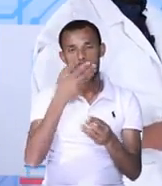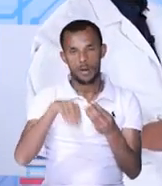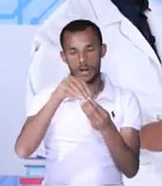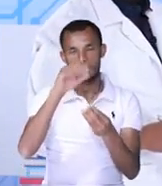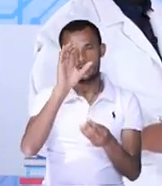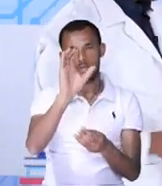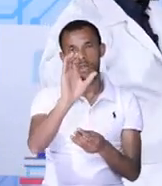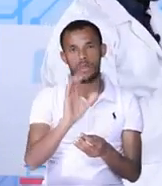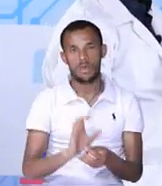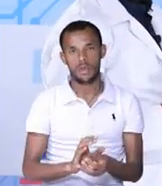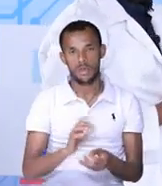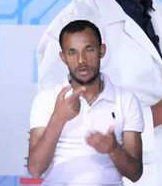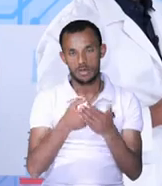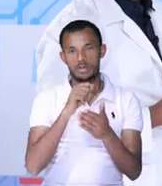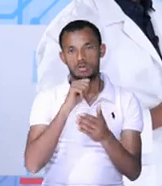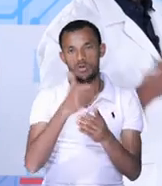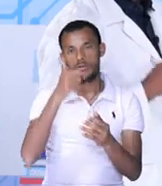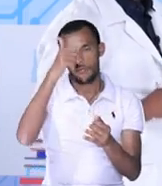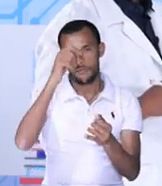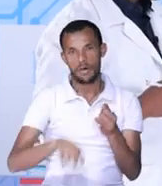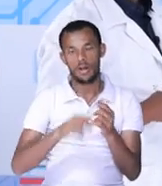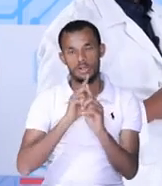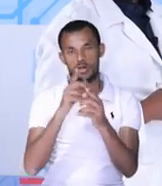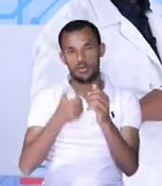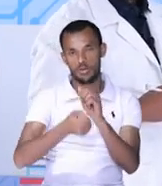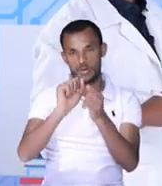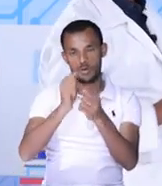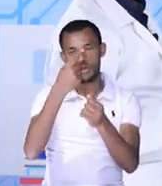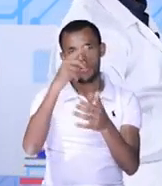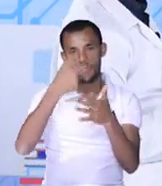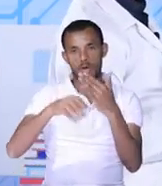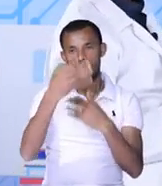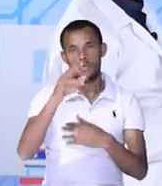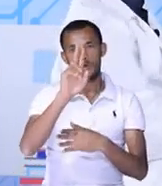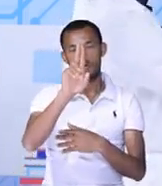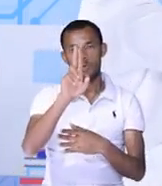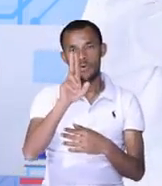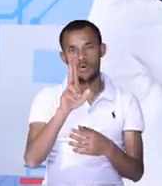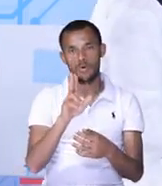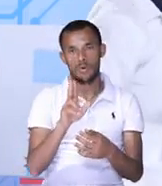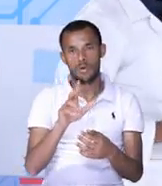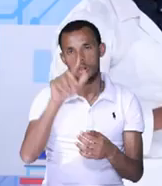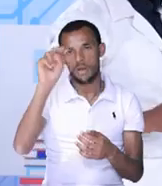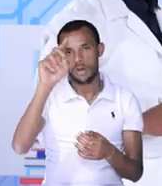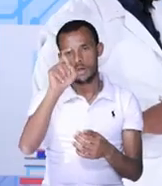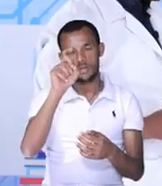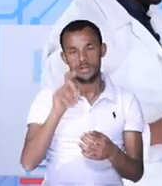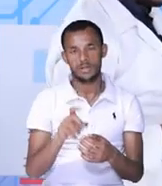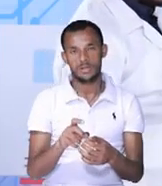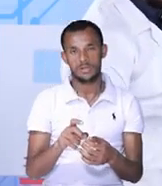some constant c. But this is not the final answer. You have to substitute the value of u. The value of u is here, it's ln x.